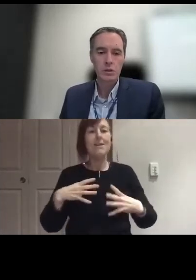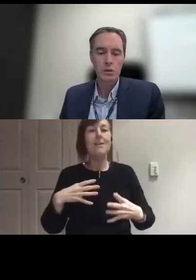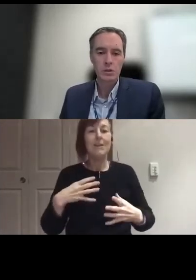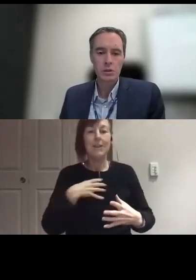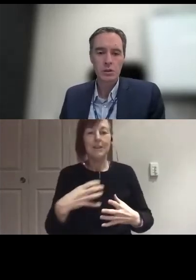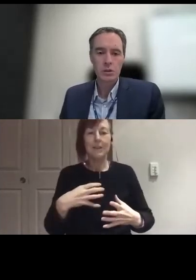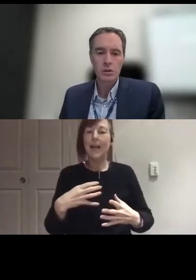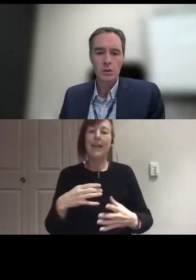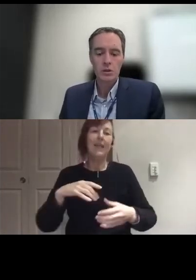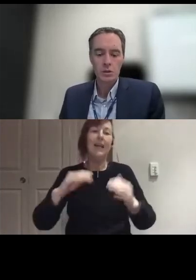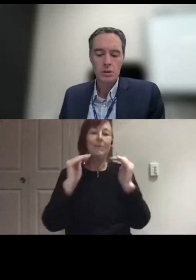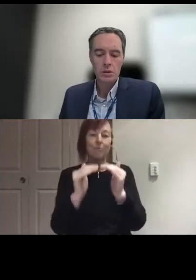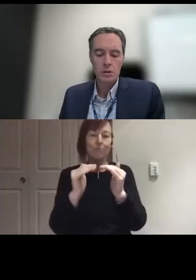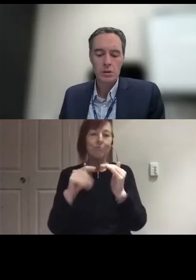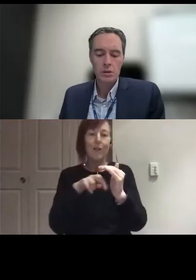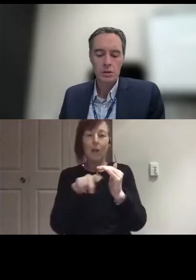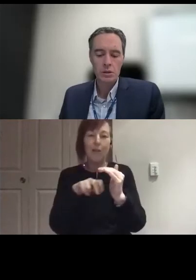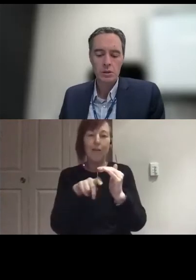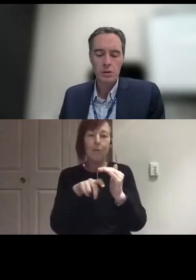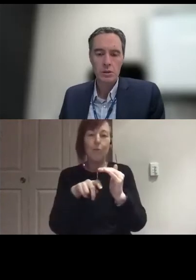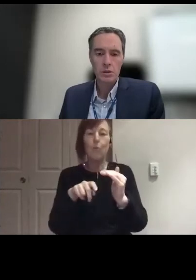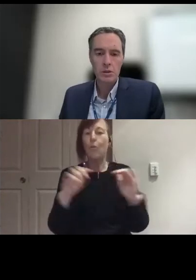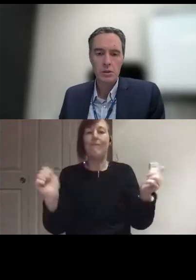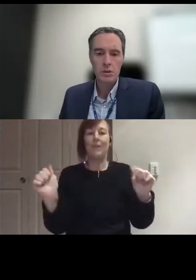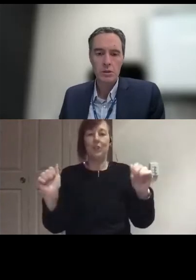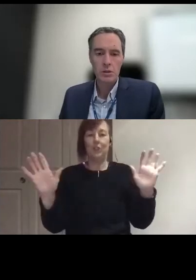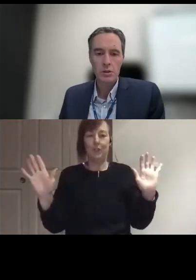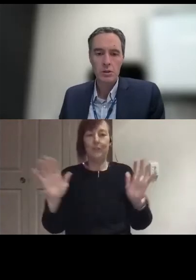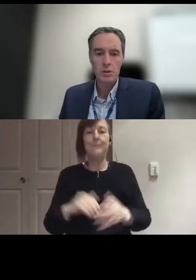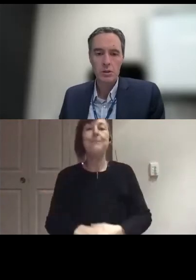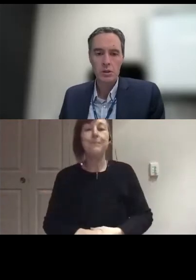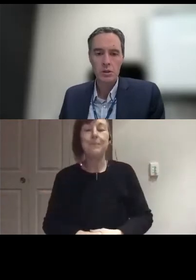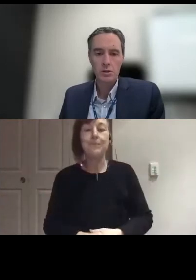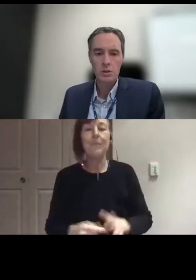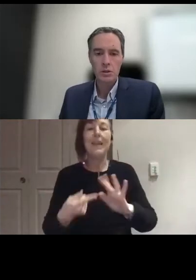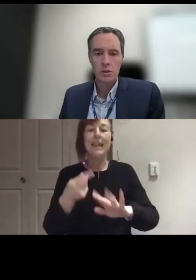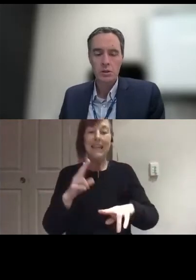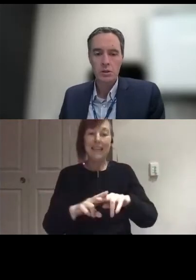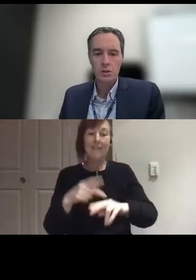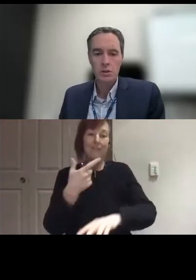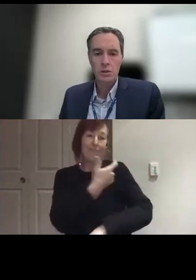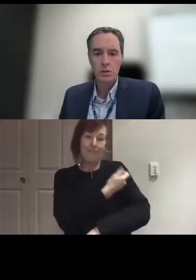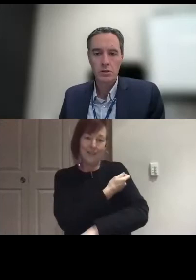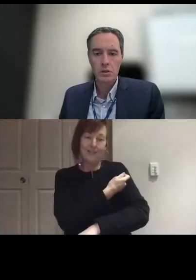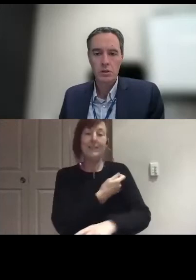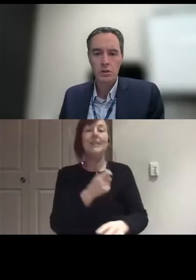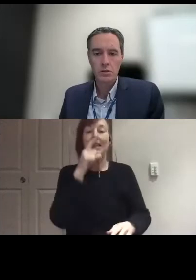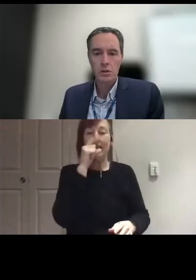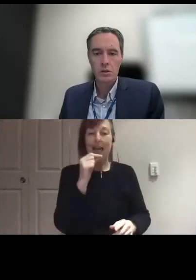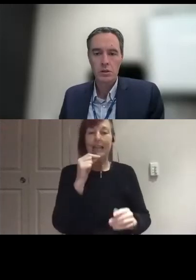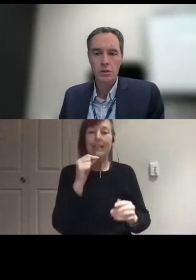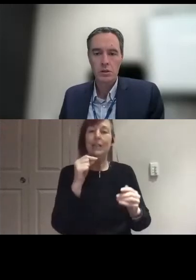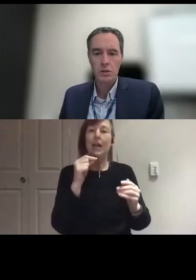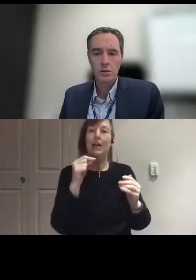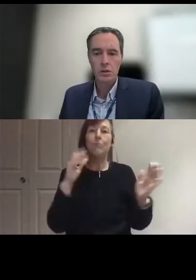circulate, and while we may have to accept that, with vaccination, you can break the link between severe illness and COVID infection.